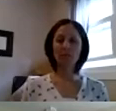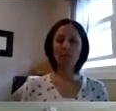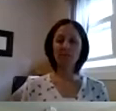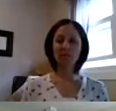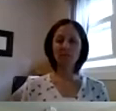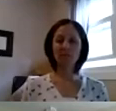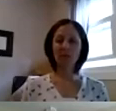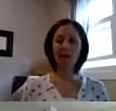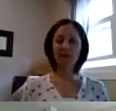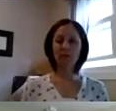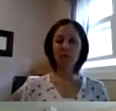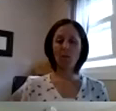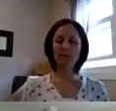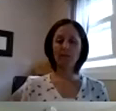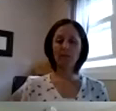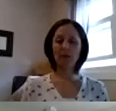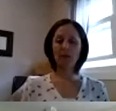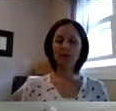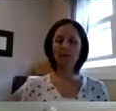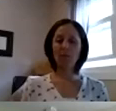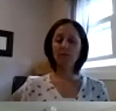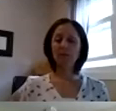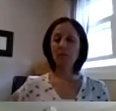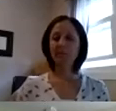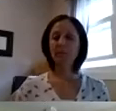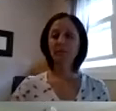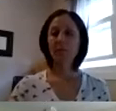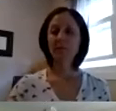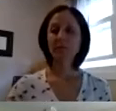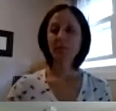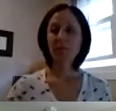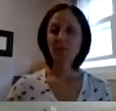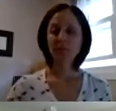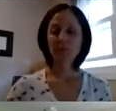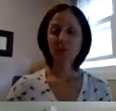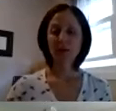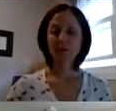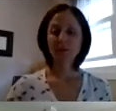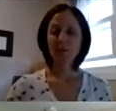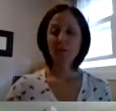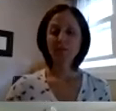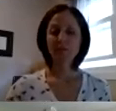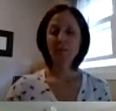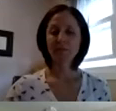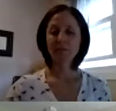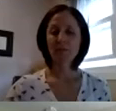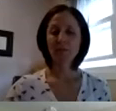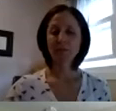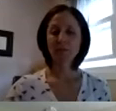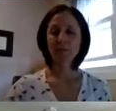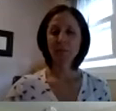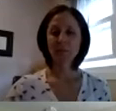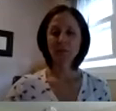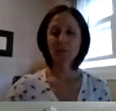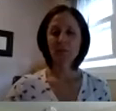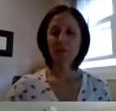Partnership Agreement with the Arts Endowment. And once again, thank you to the Arts Endowment for making all of this public funding of the arts in South Dakota